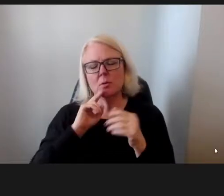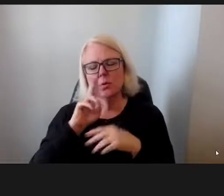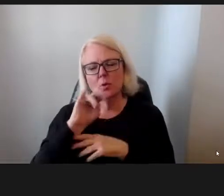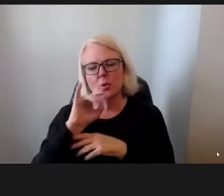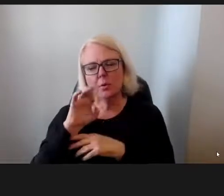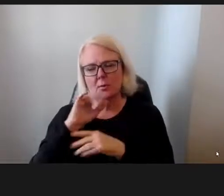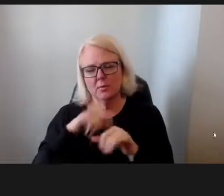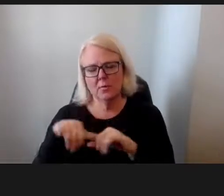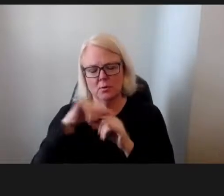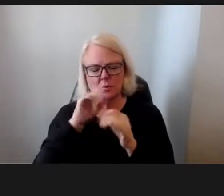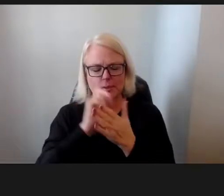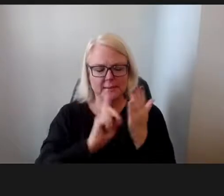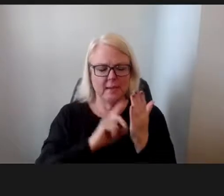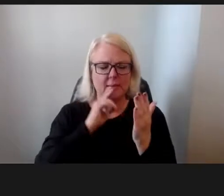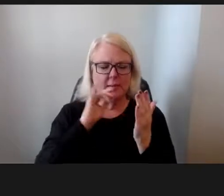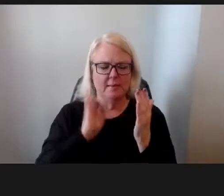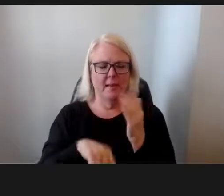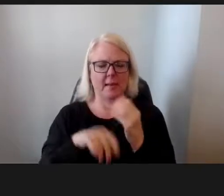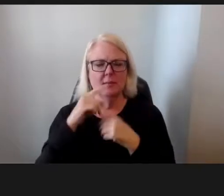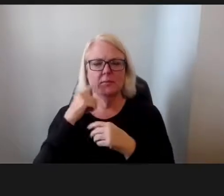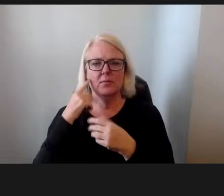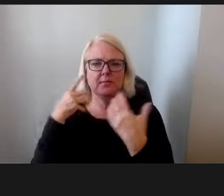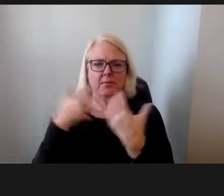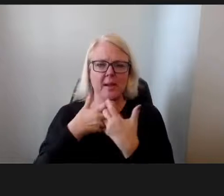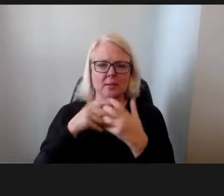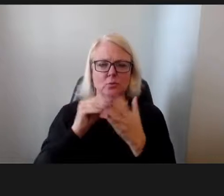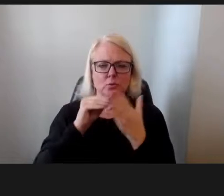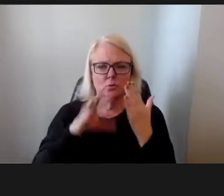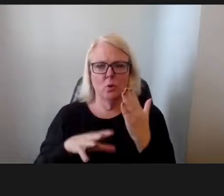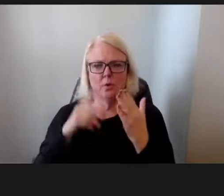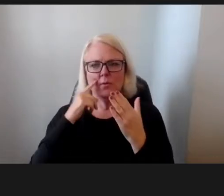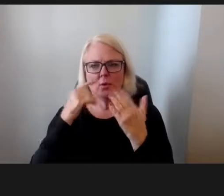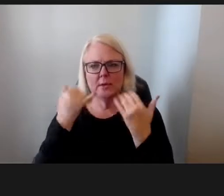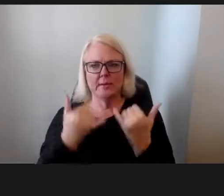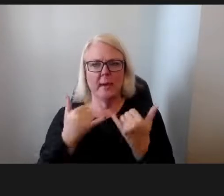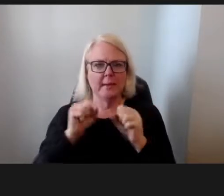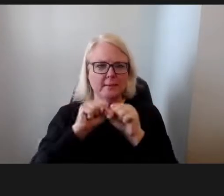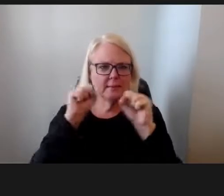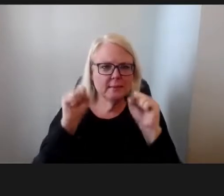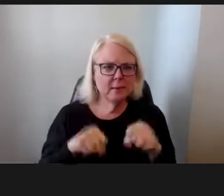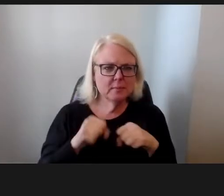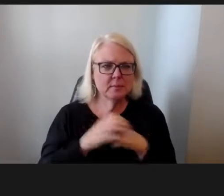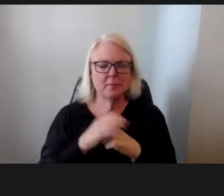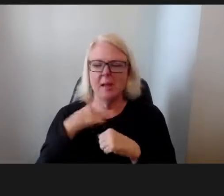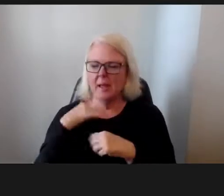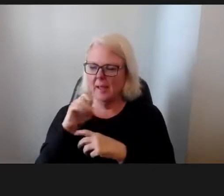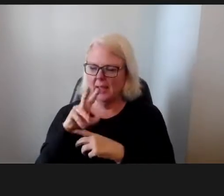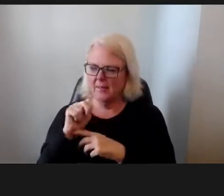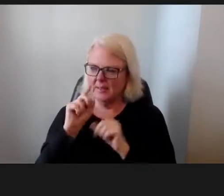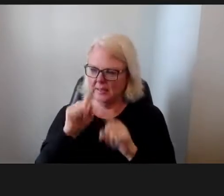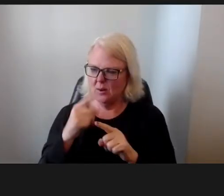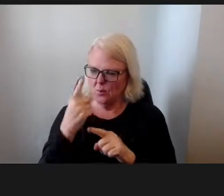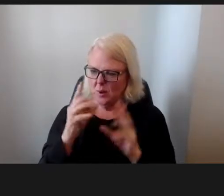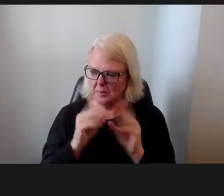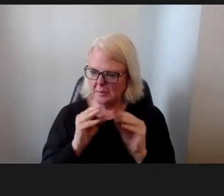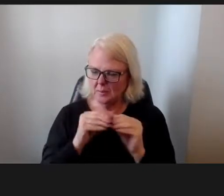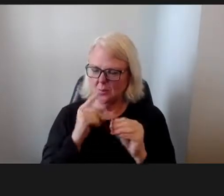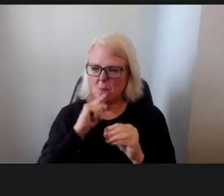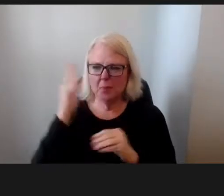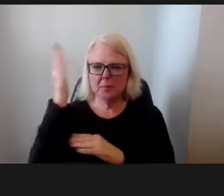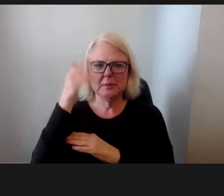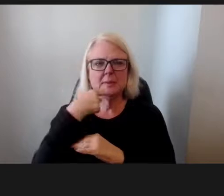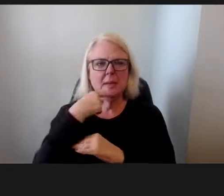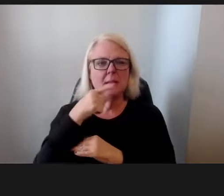is deliberately oriented to fitting students into existing systems. I even attended one session where a presenter